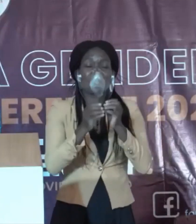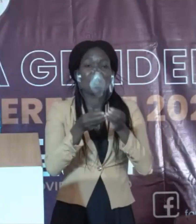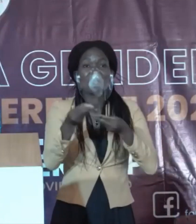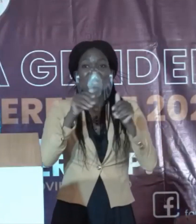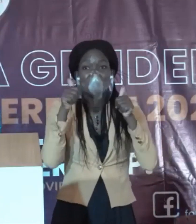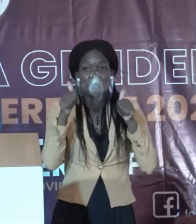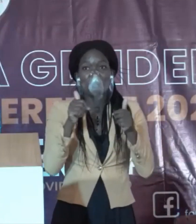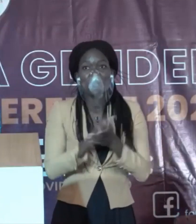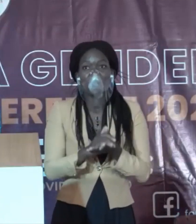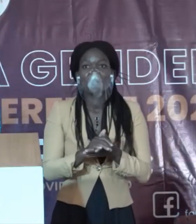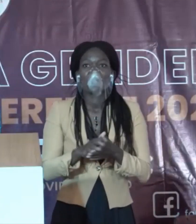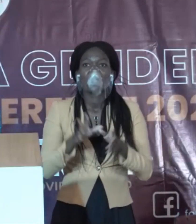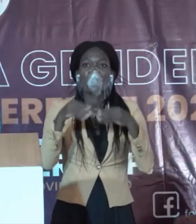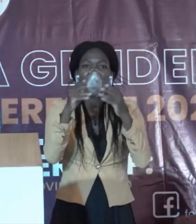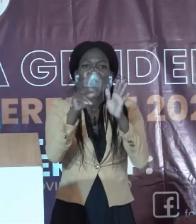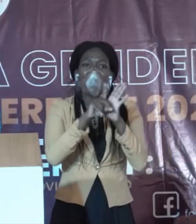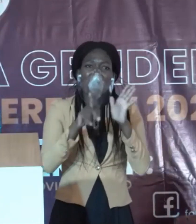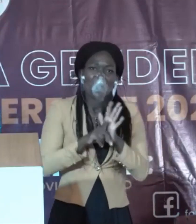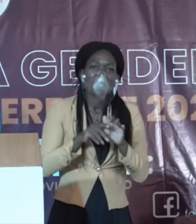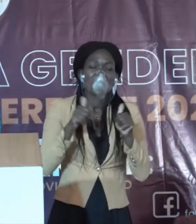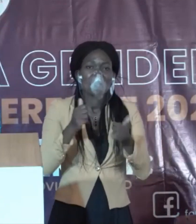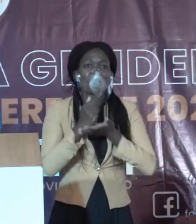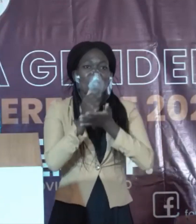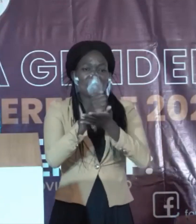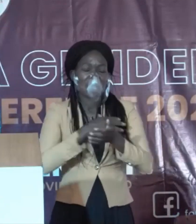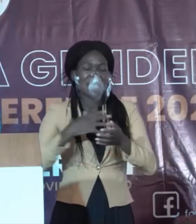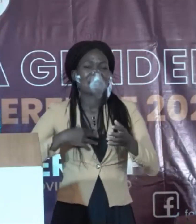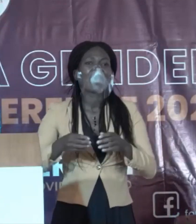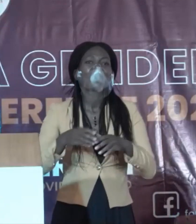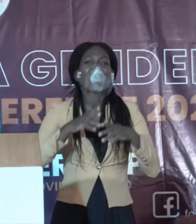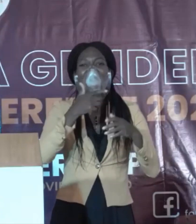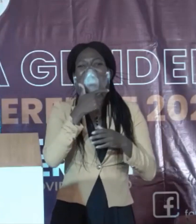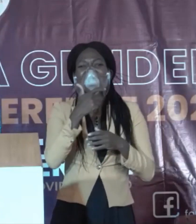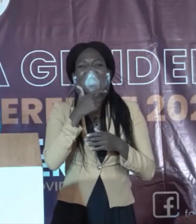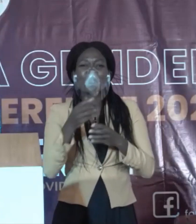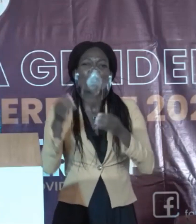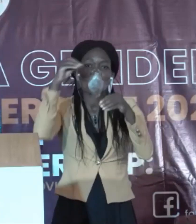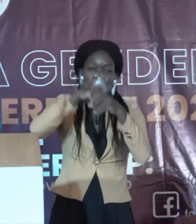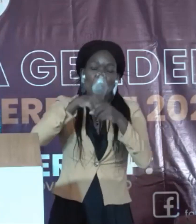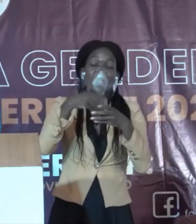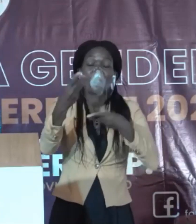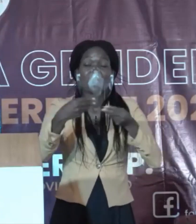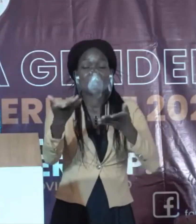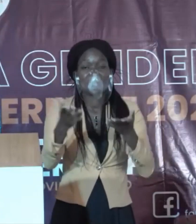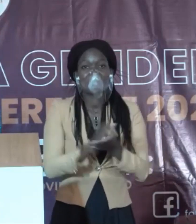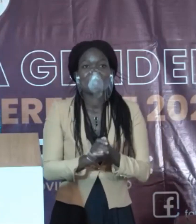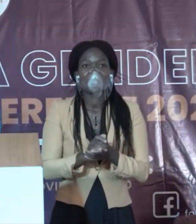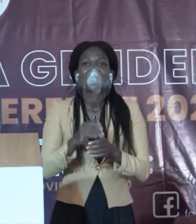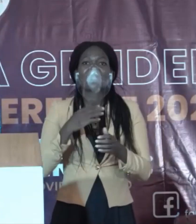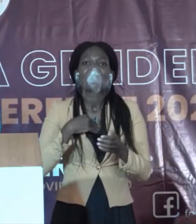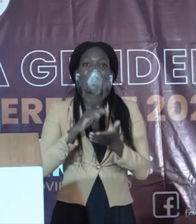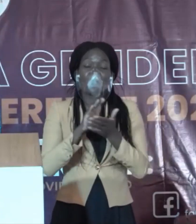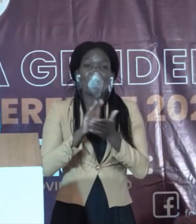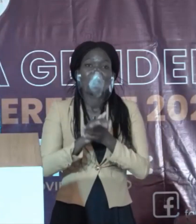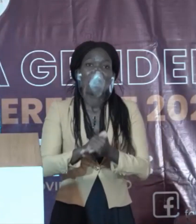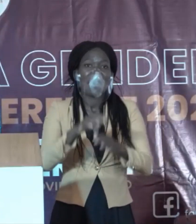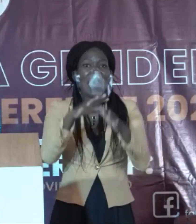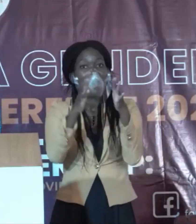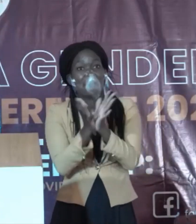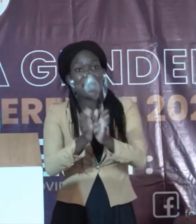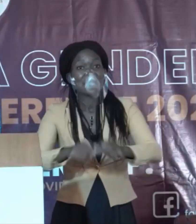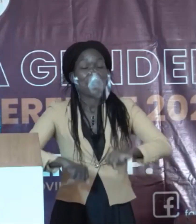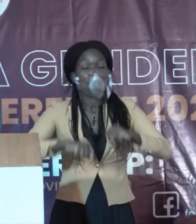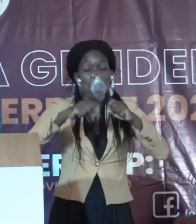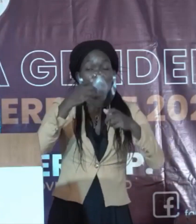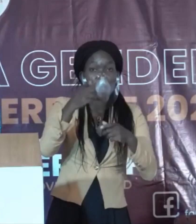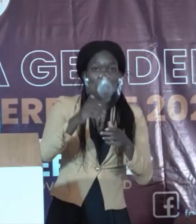policies conducive to women in business. When promoting business linkages, especially lead companies in the value chains,